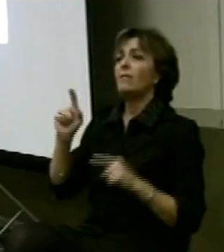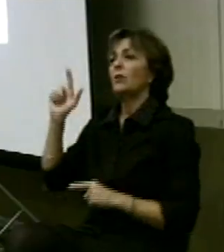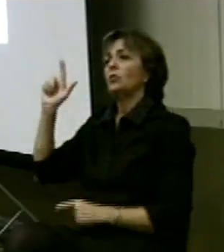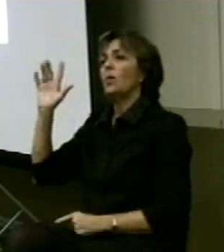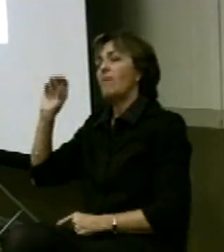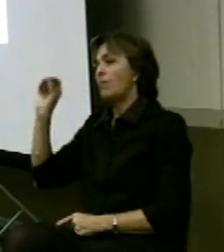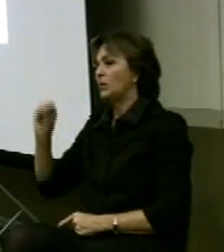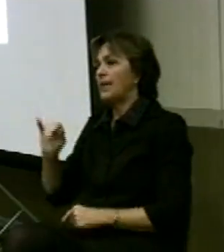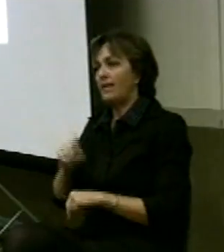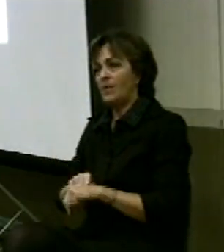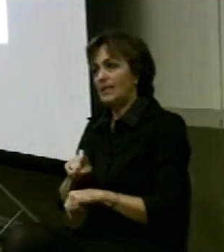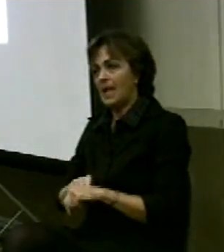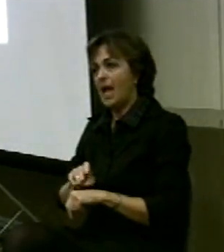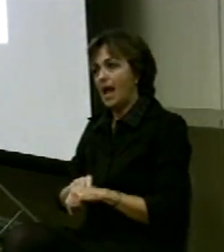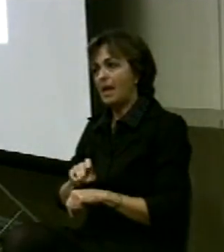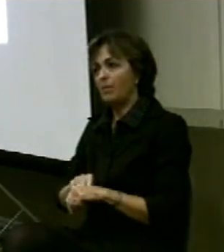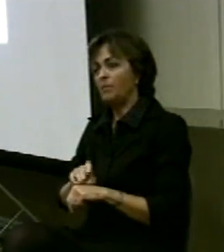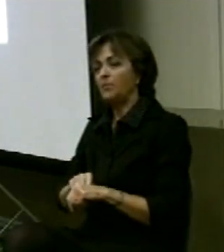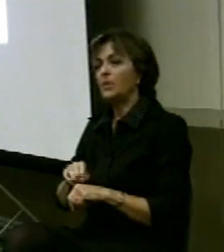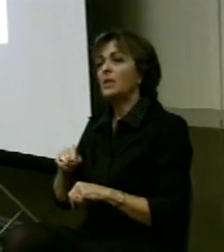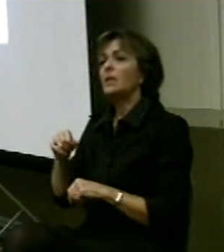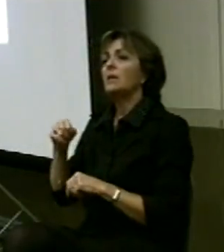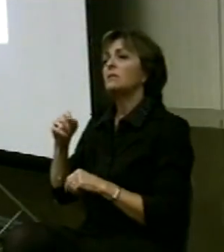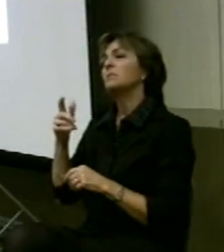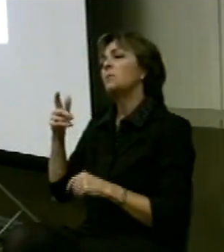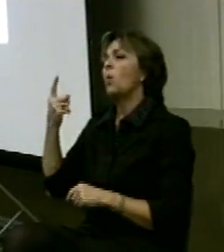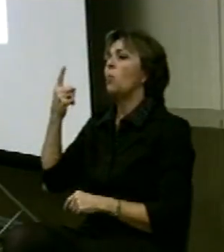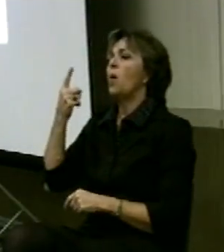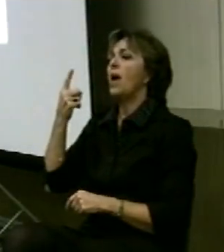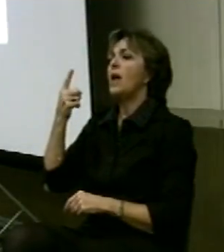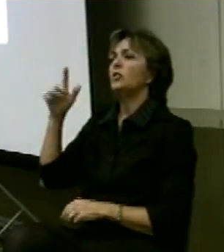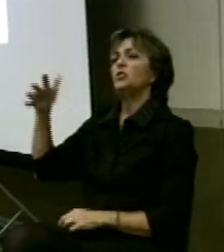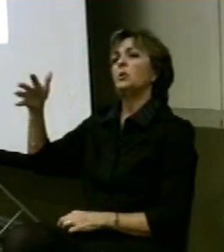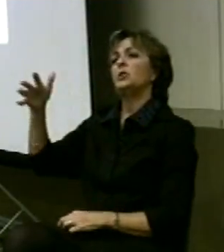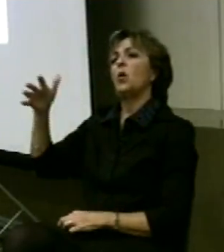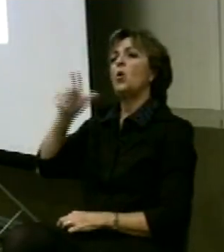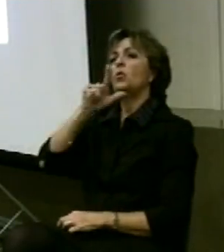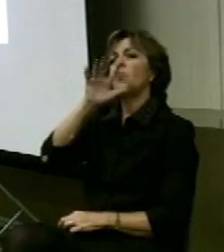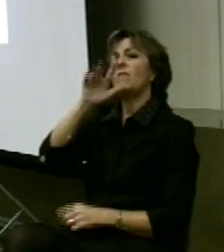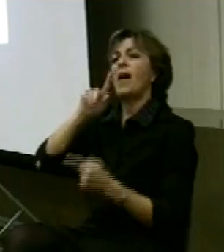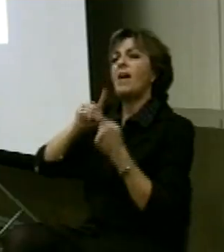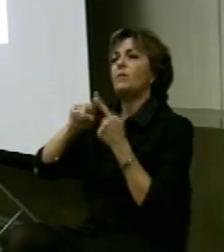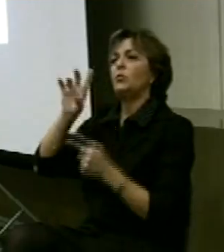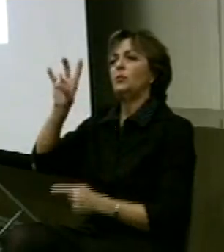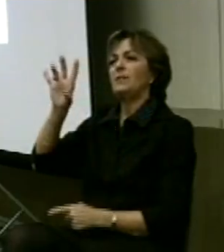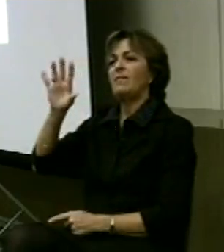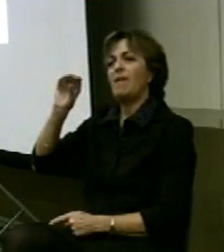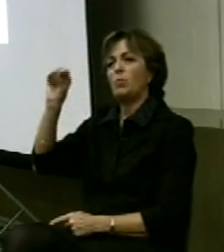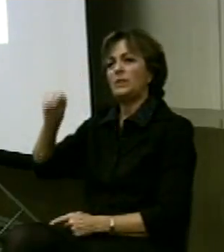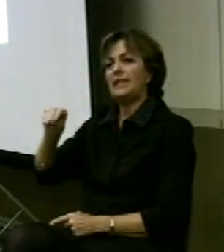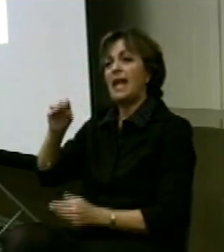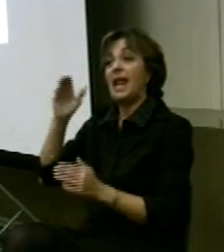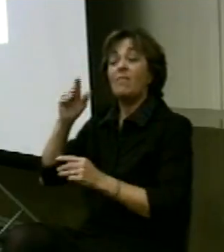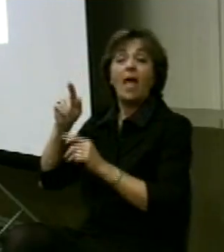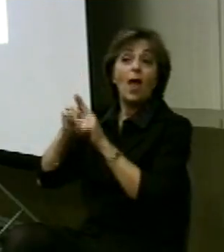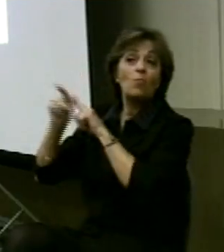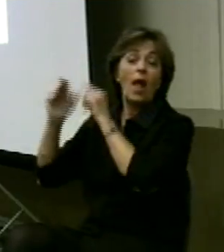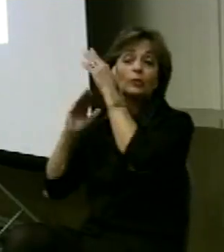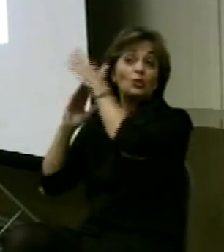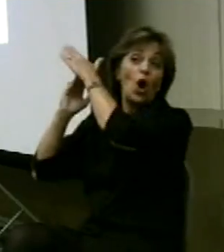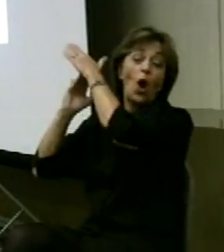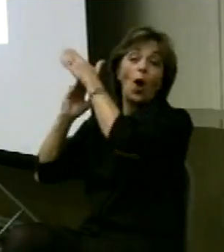25% of the time. For 1, so-so is 25 to 75% of the time. And then rock star, met your